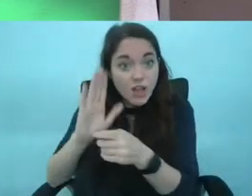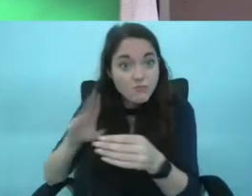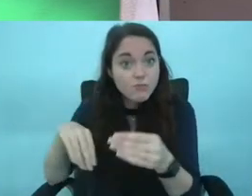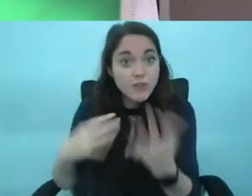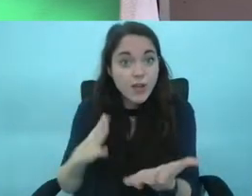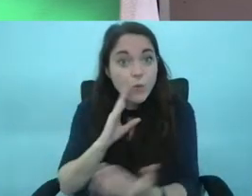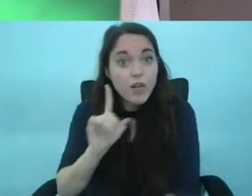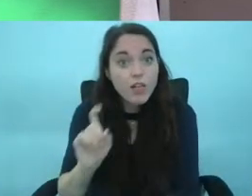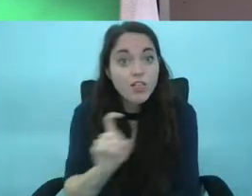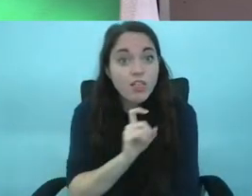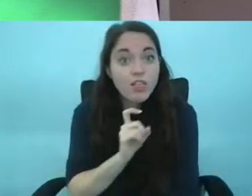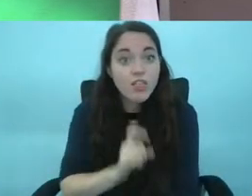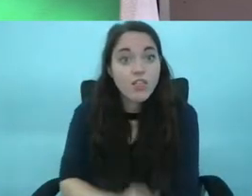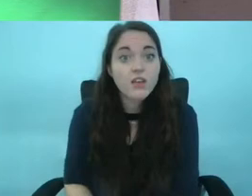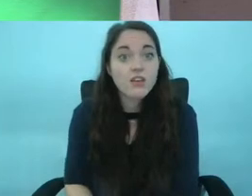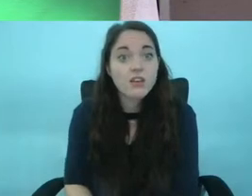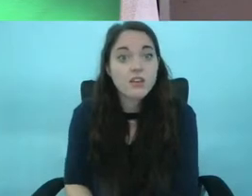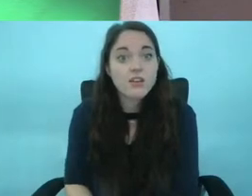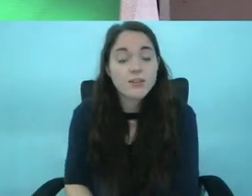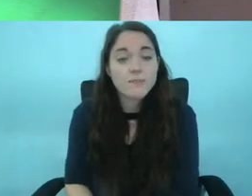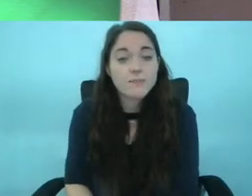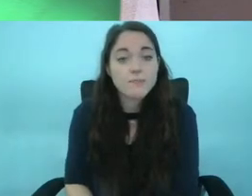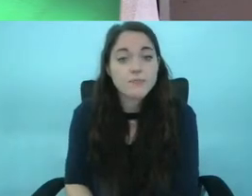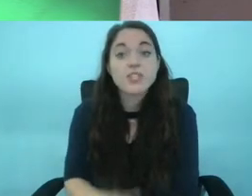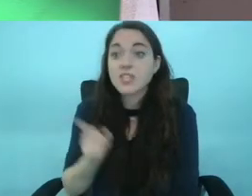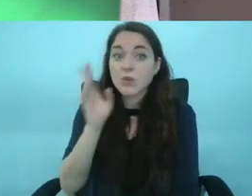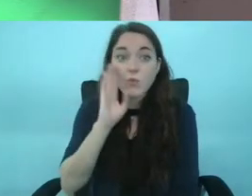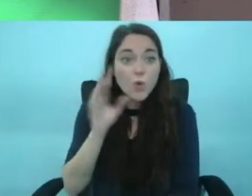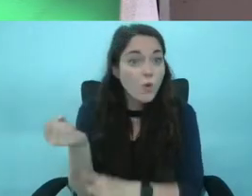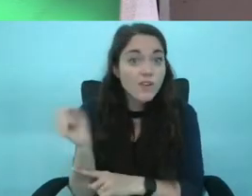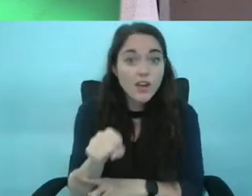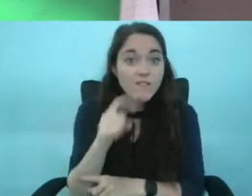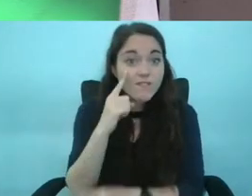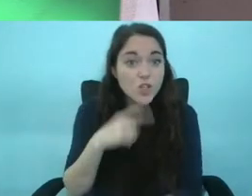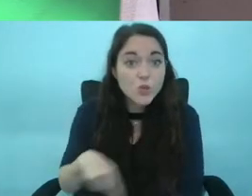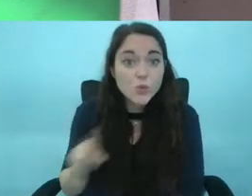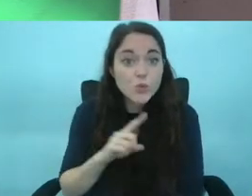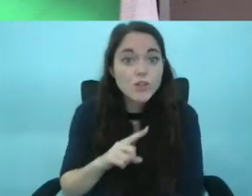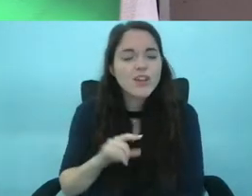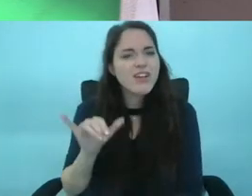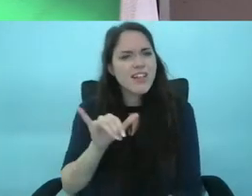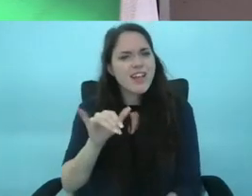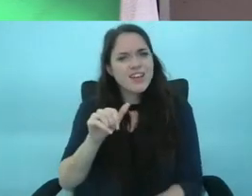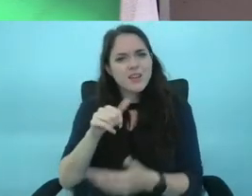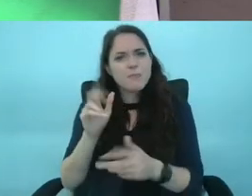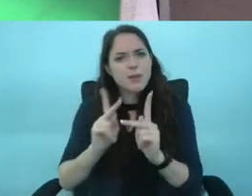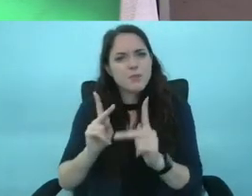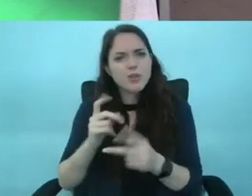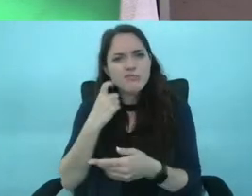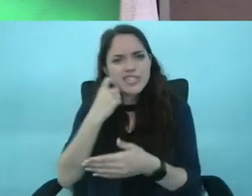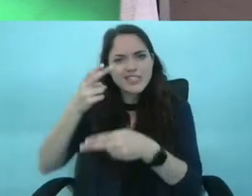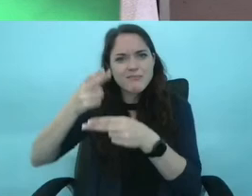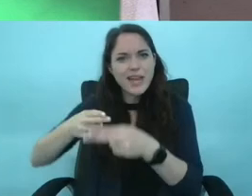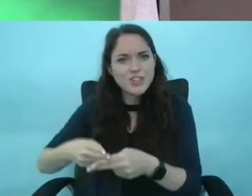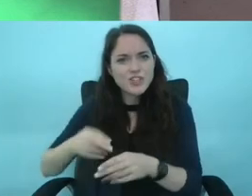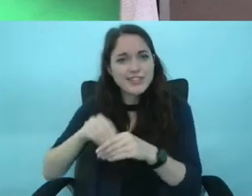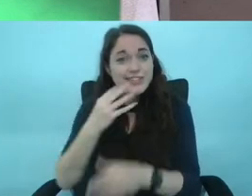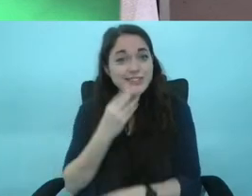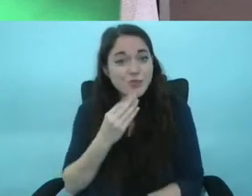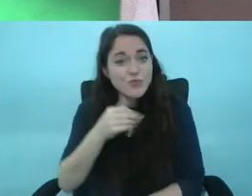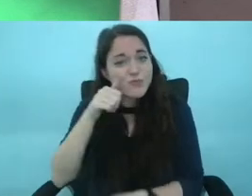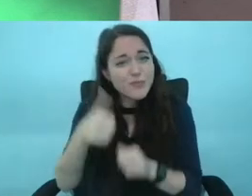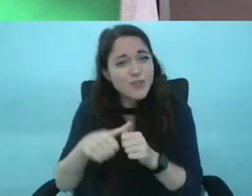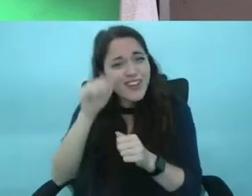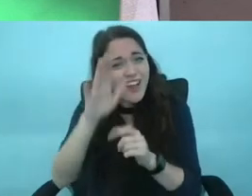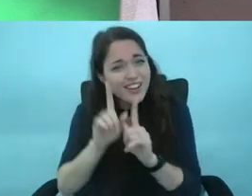prevail? Like those heroes of faith, you can know that God is journeying with you. I believe